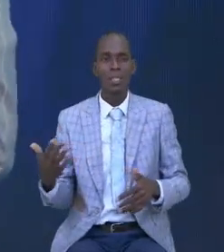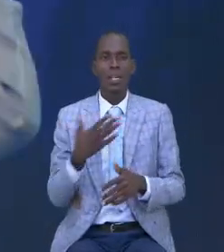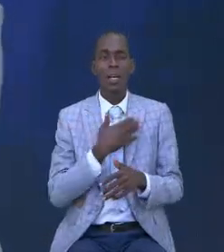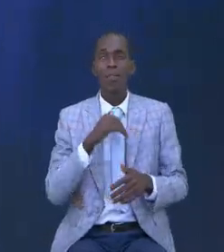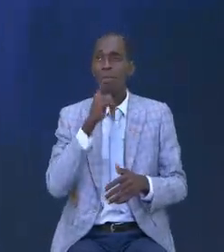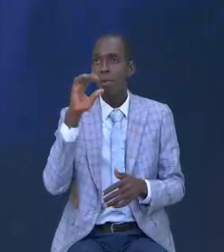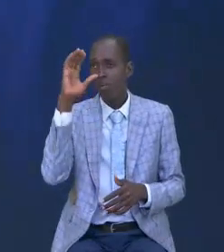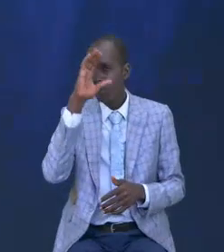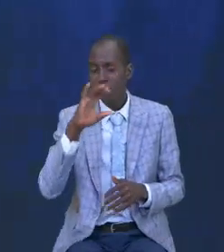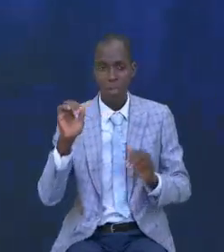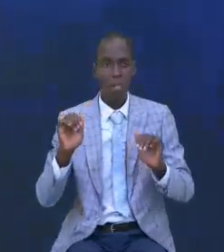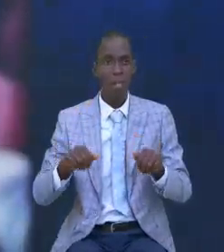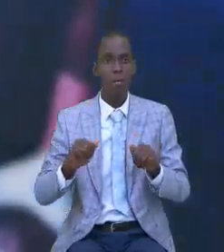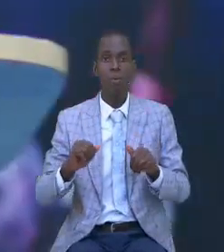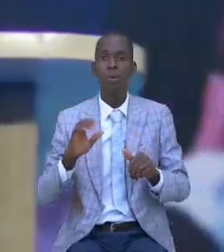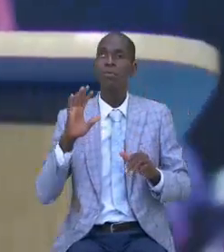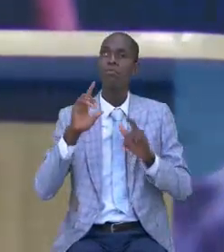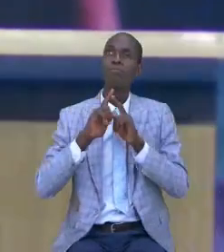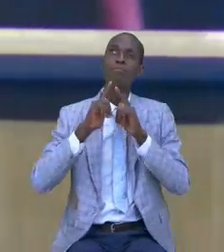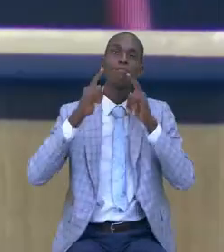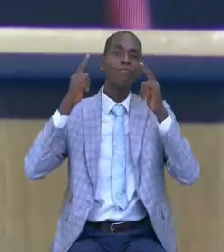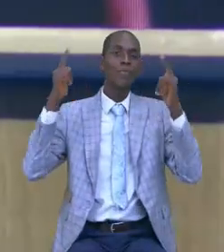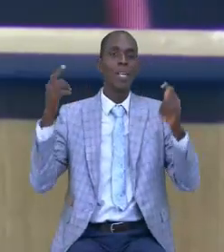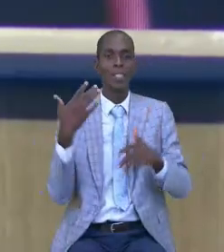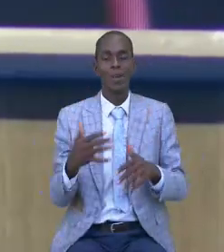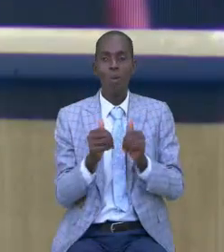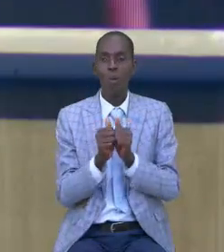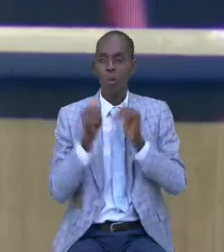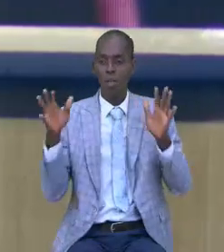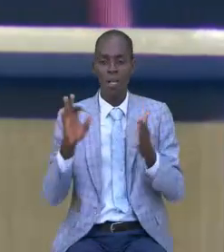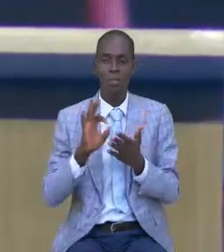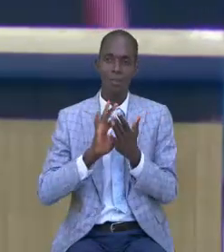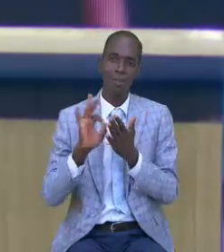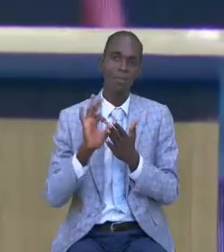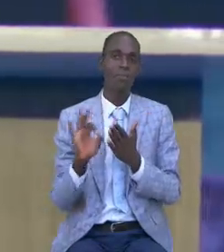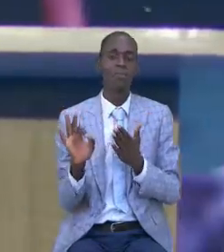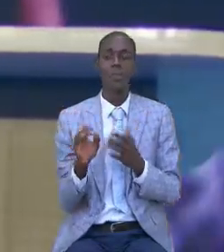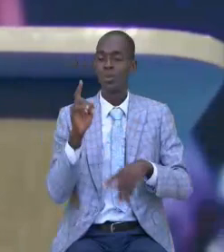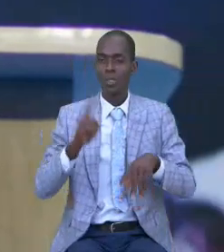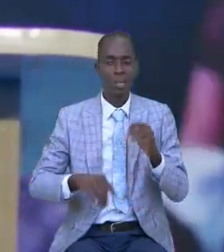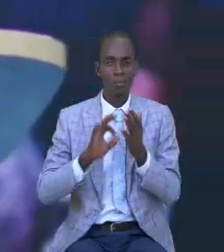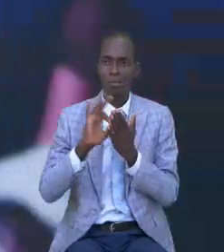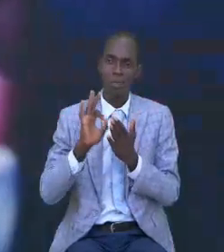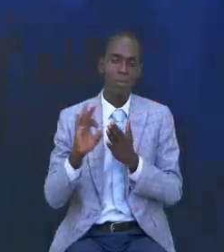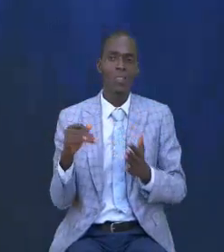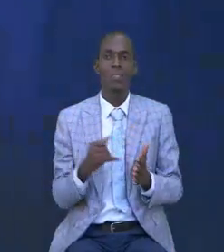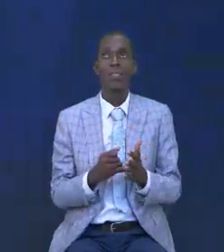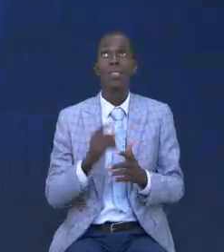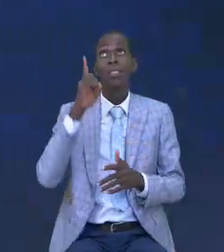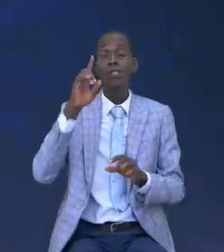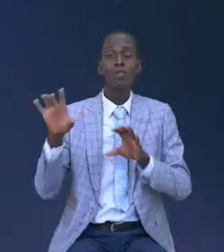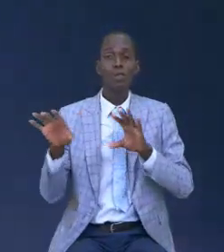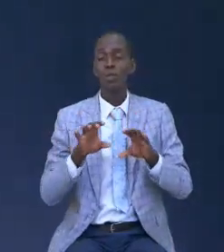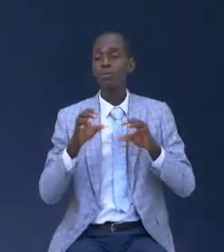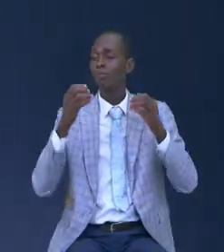unsearchable, marvelous things without number, numberless. He does marvelous